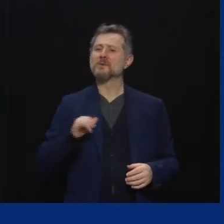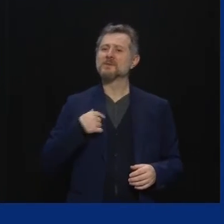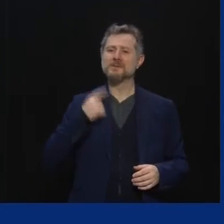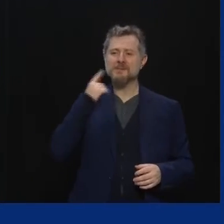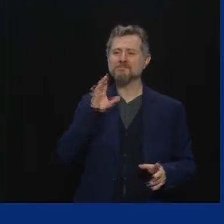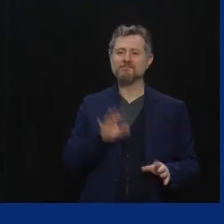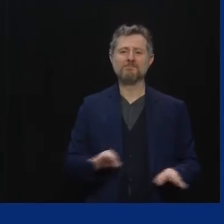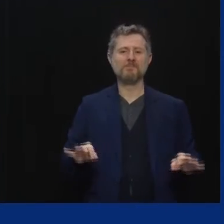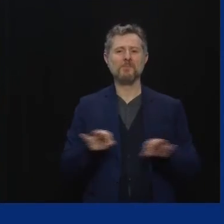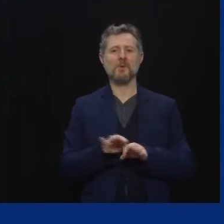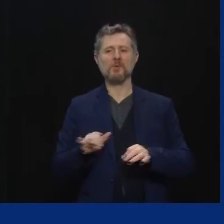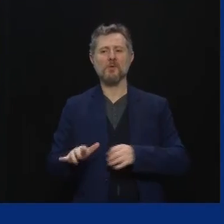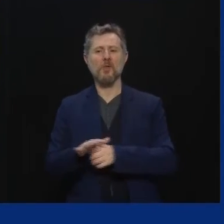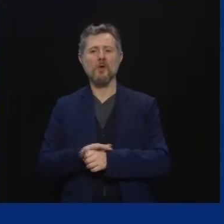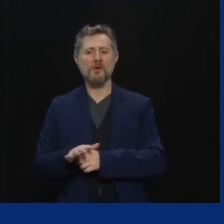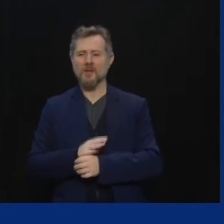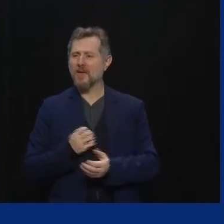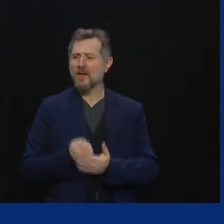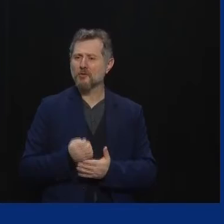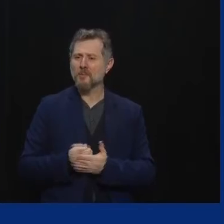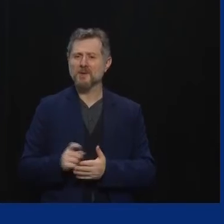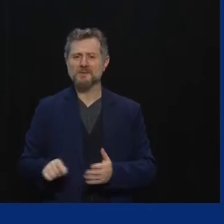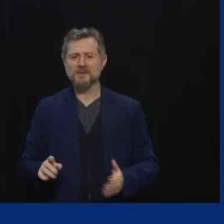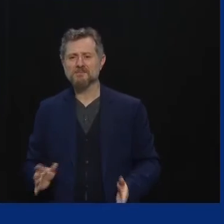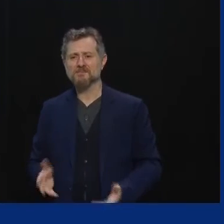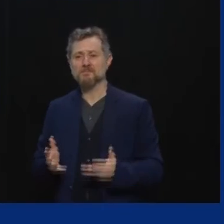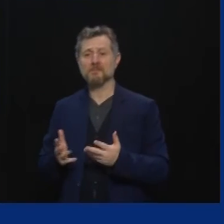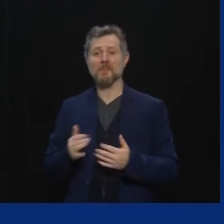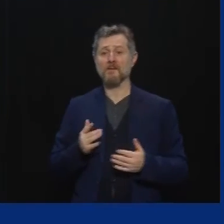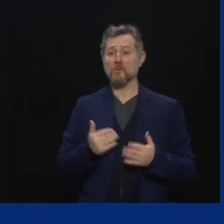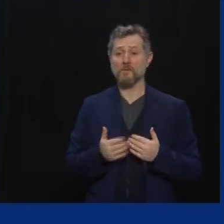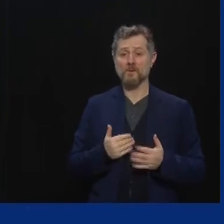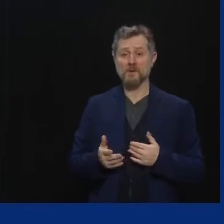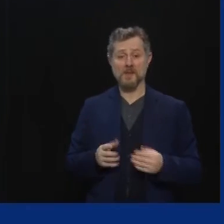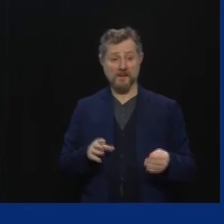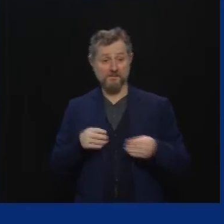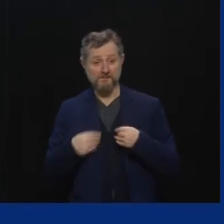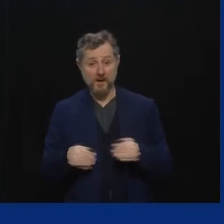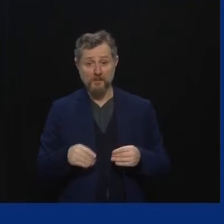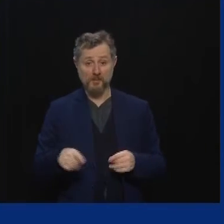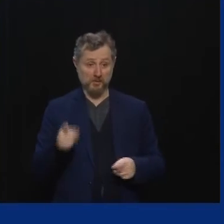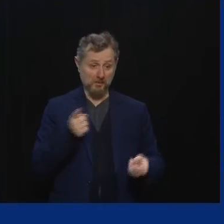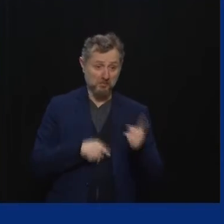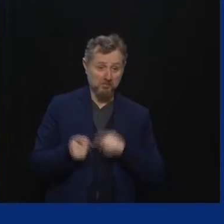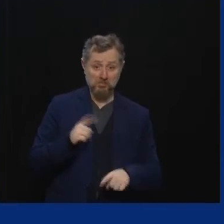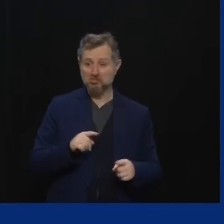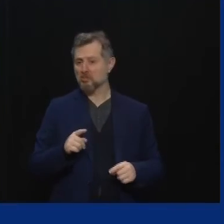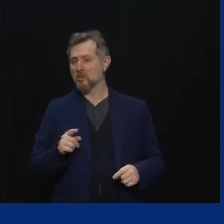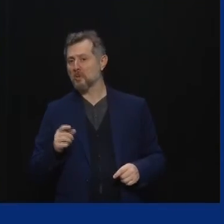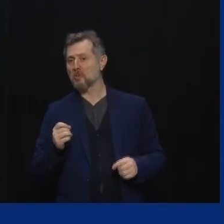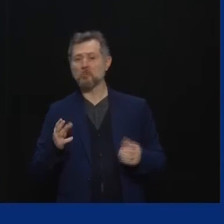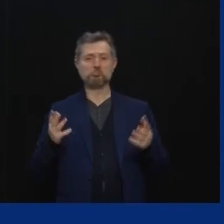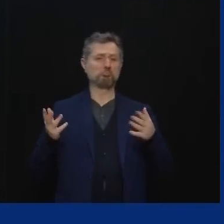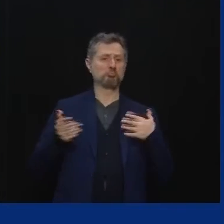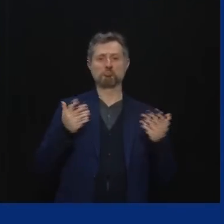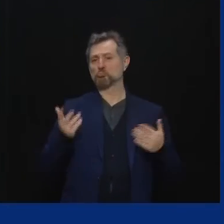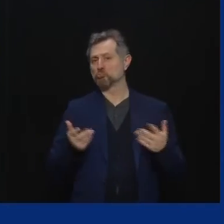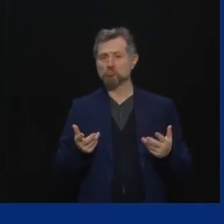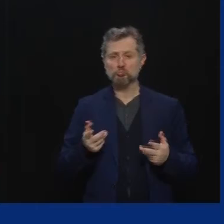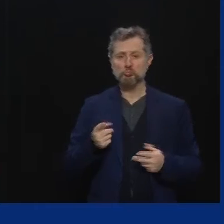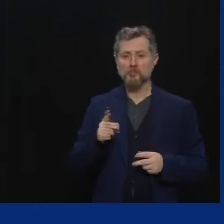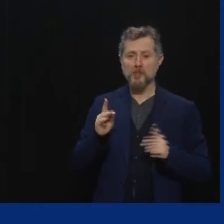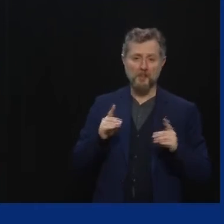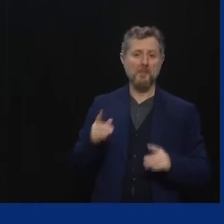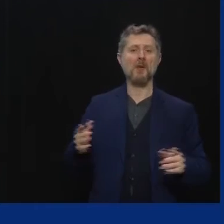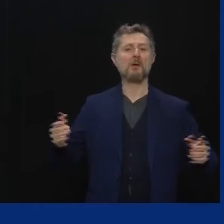the local economy for people to, whether it's on a flexible arrangement or otherwise, to come back downtown and go